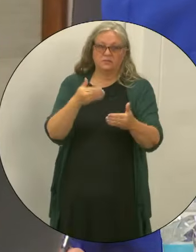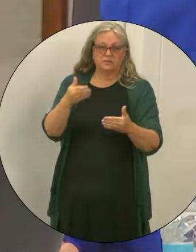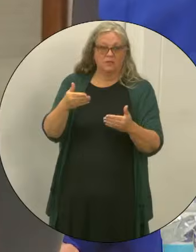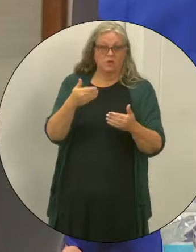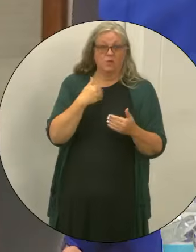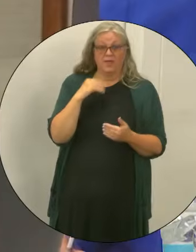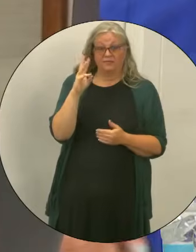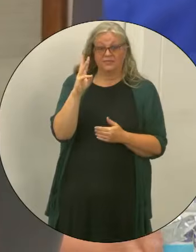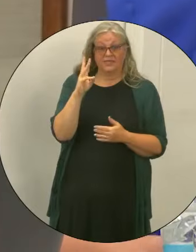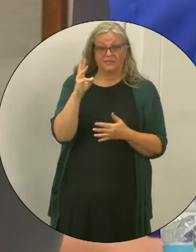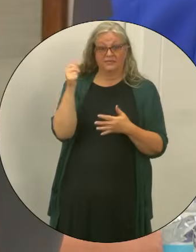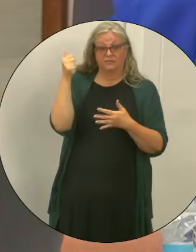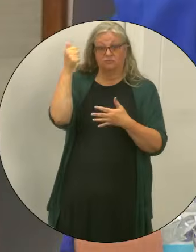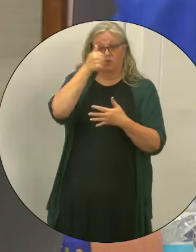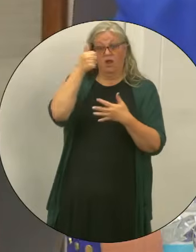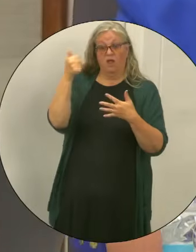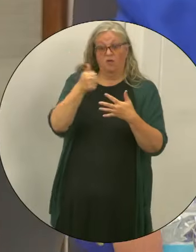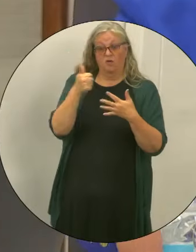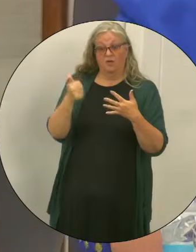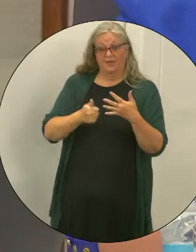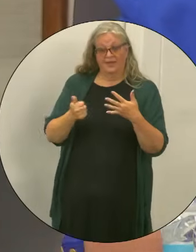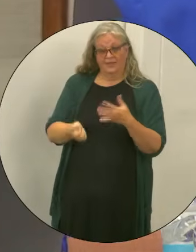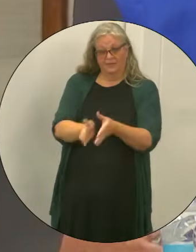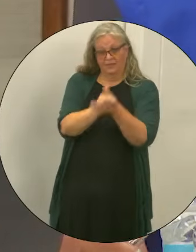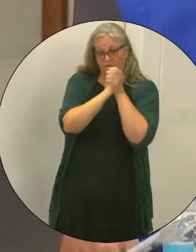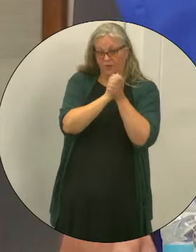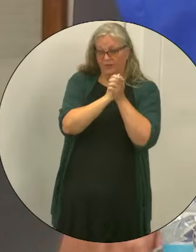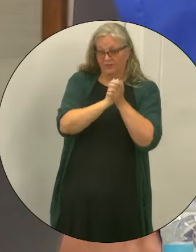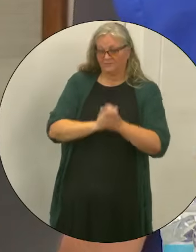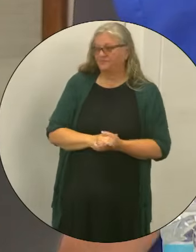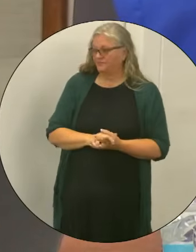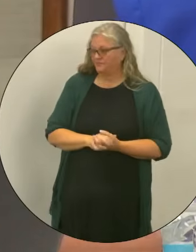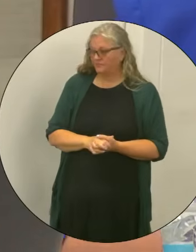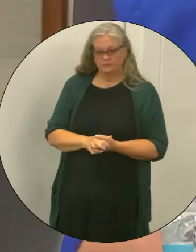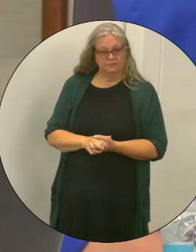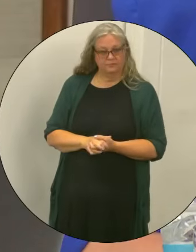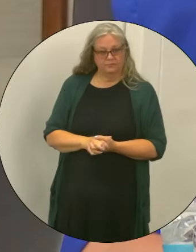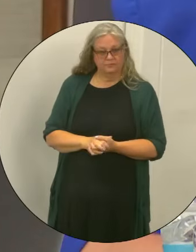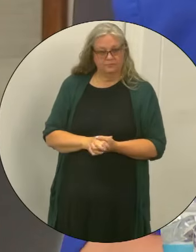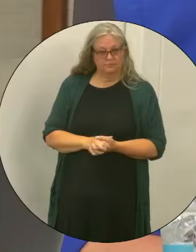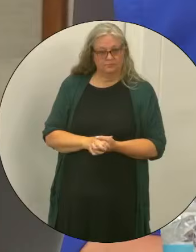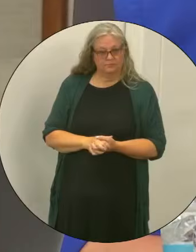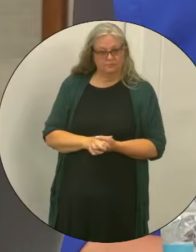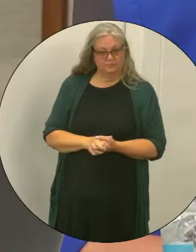6 priorities. Congratulations. Awesome.